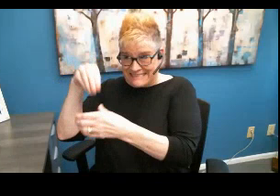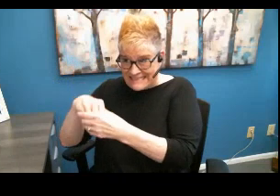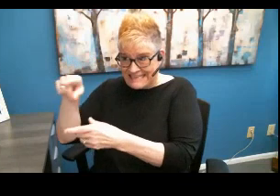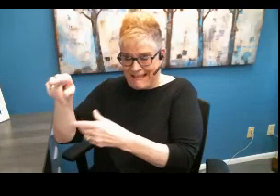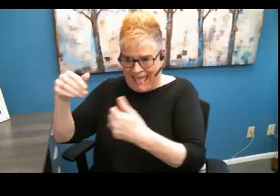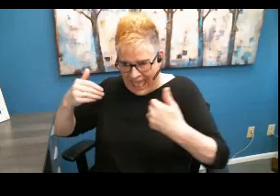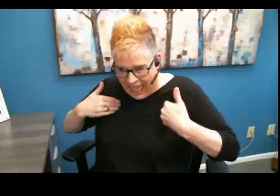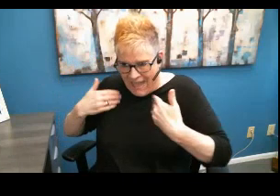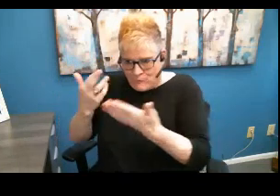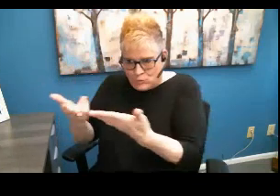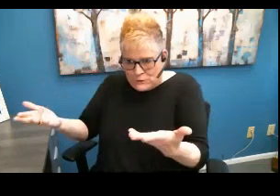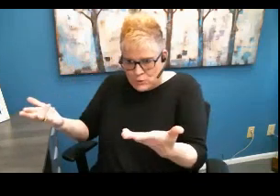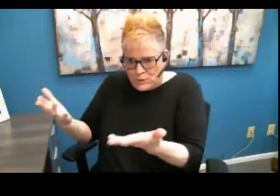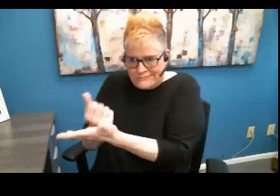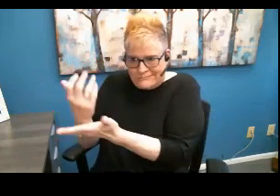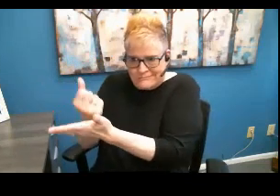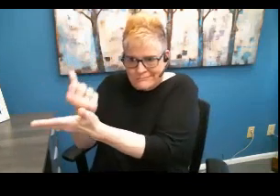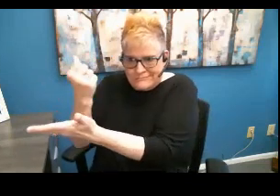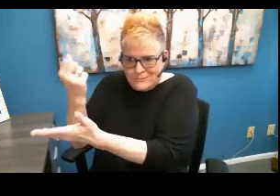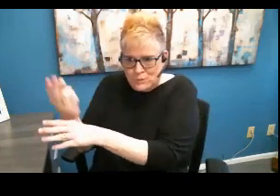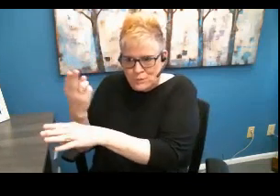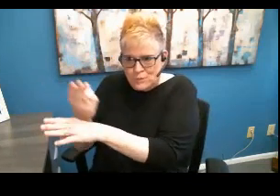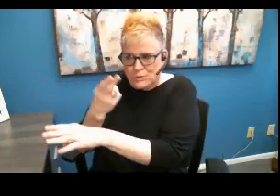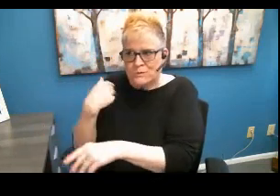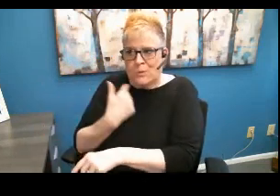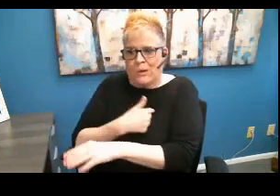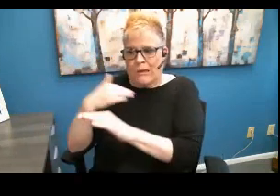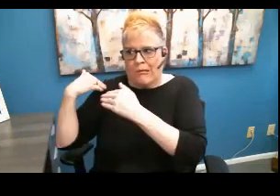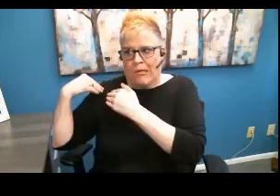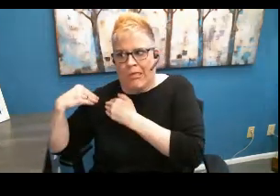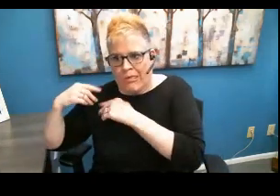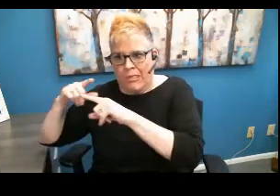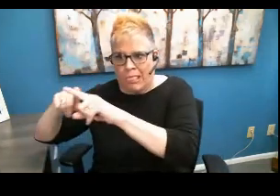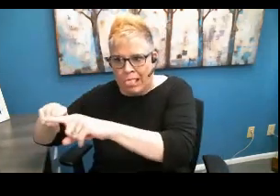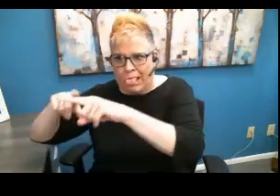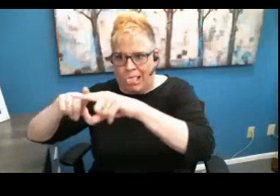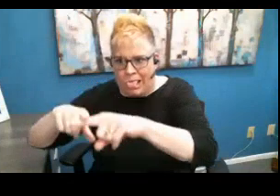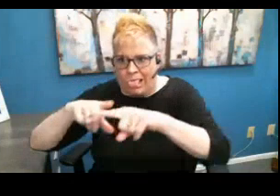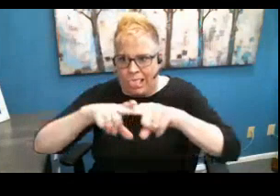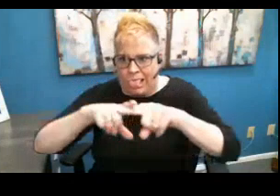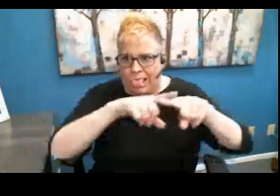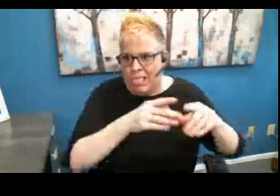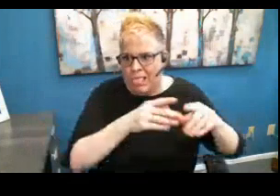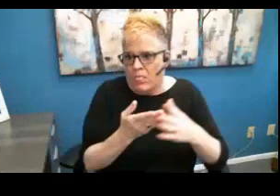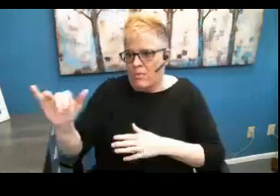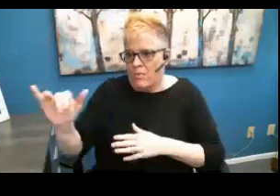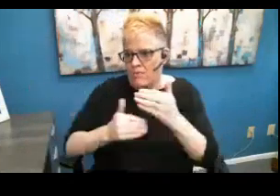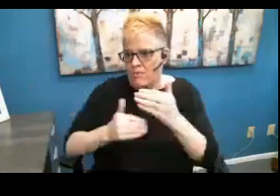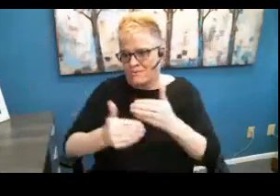resources available to utilize. So we really do lean on each other as we go through that process.